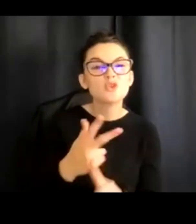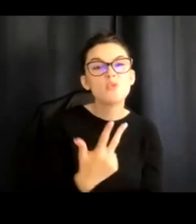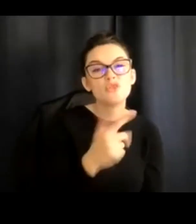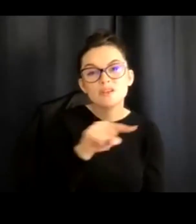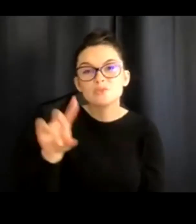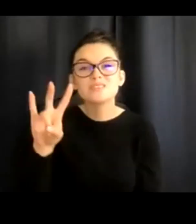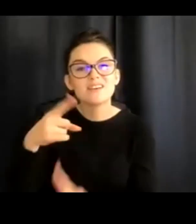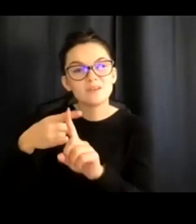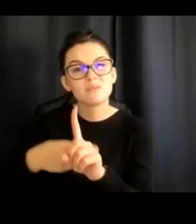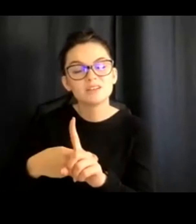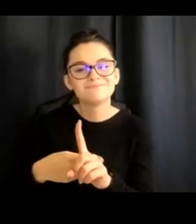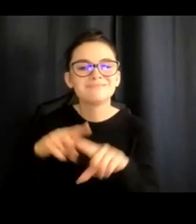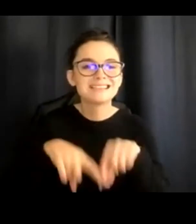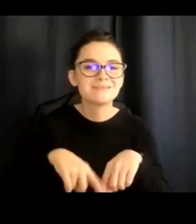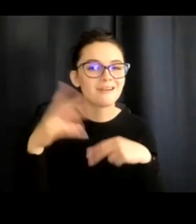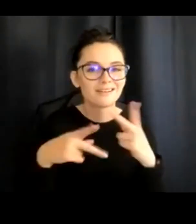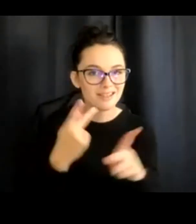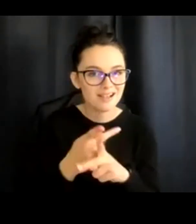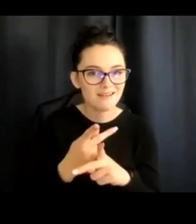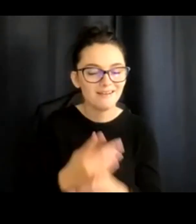the species of seal. No.